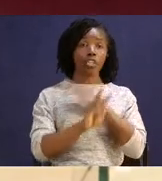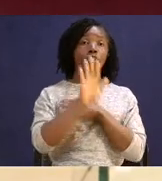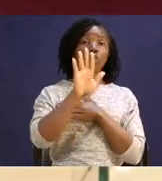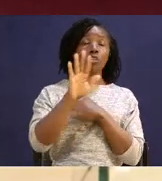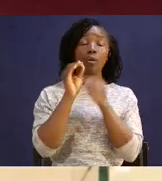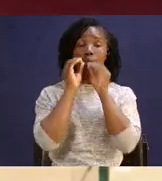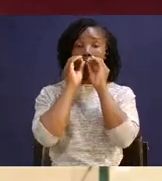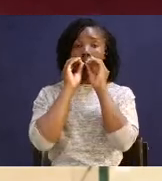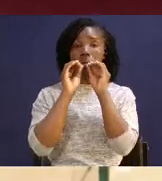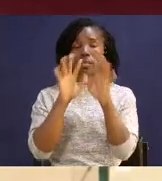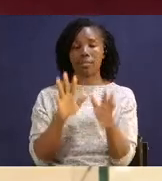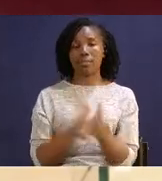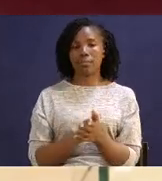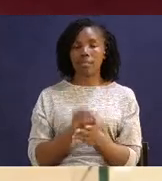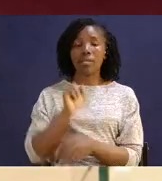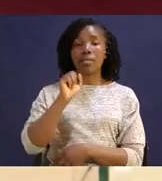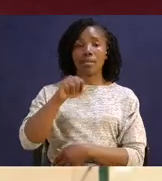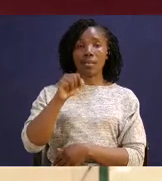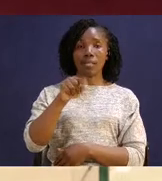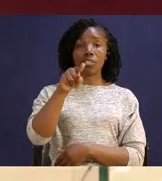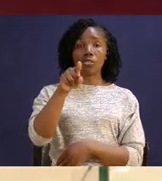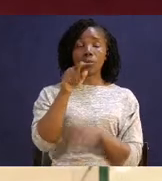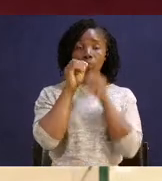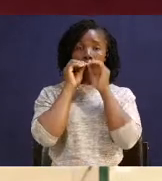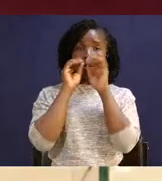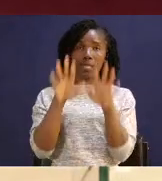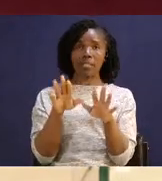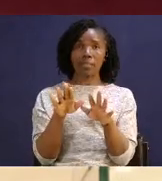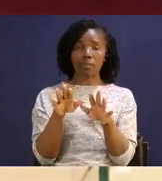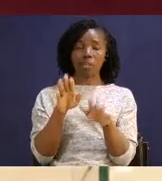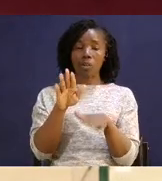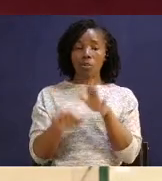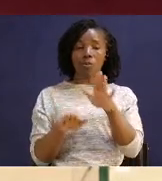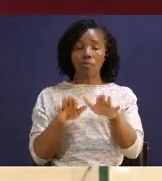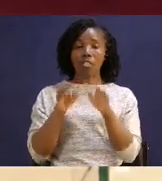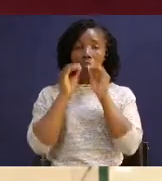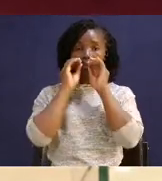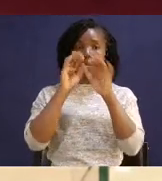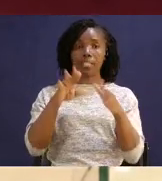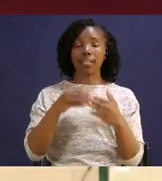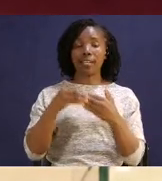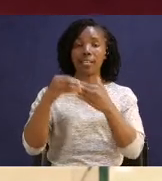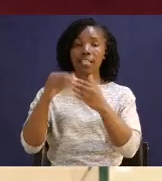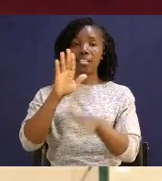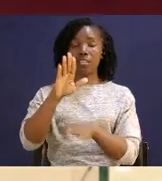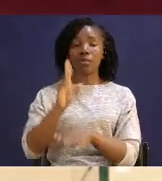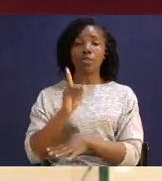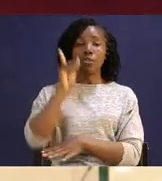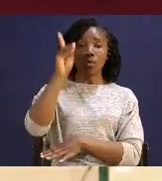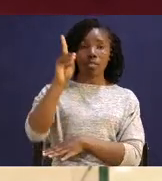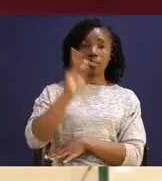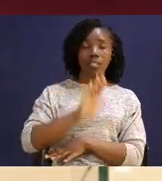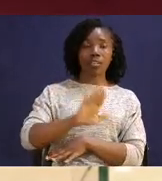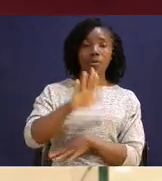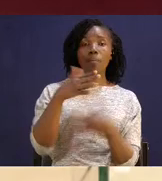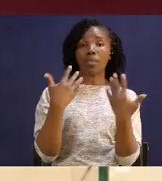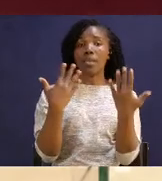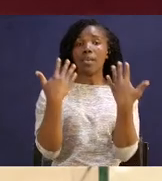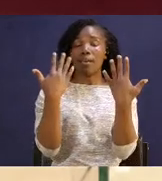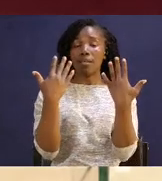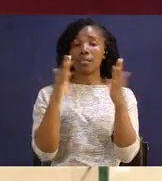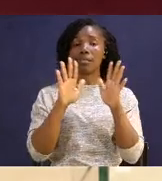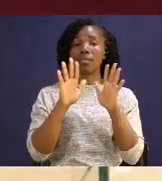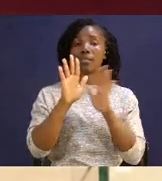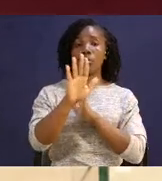blessed. Yes, you are blessed. Your feet are blessed and they are taking you to your destination. Your hands are blessed as they